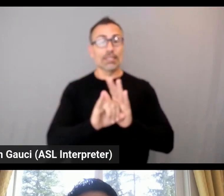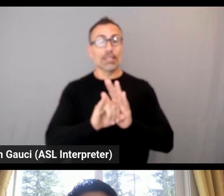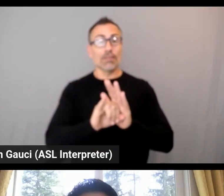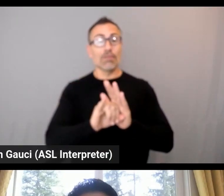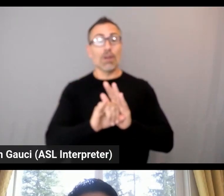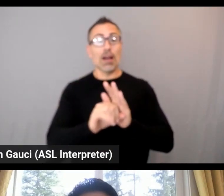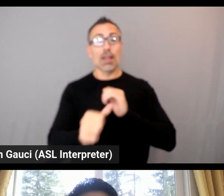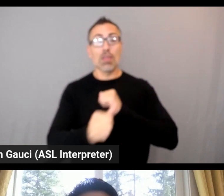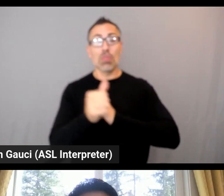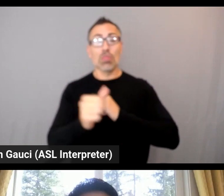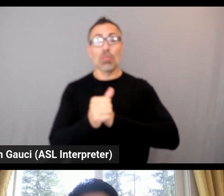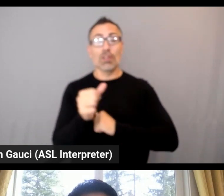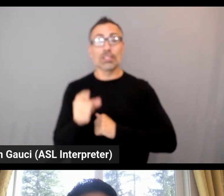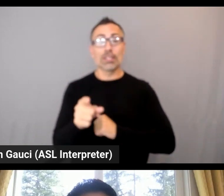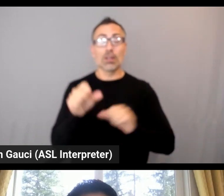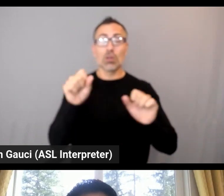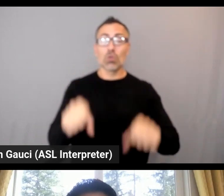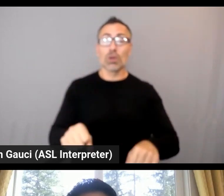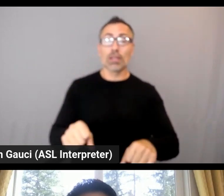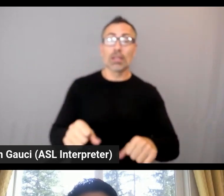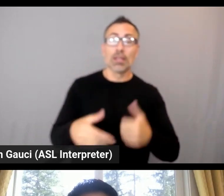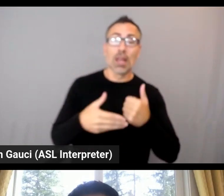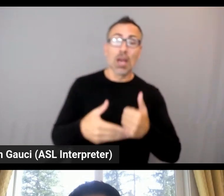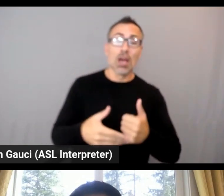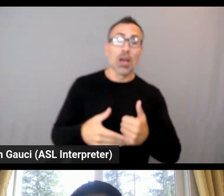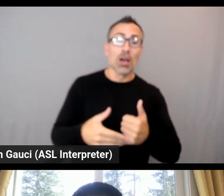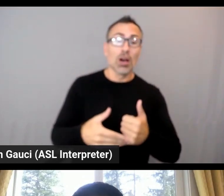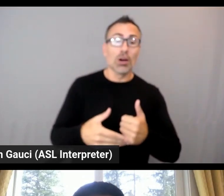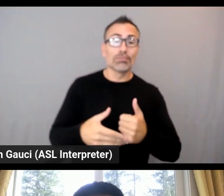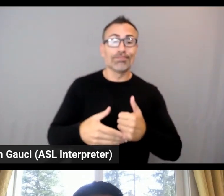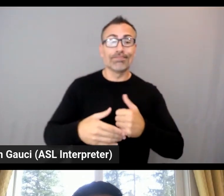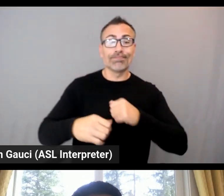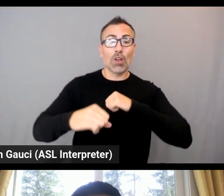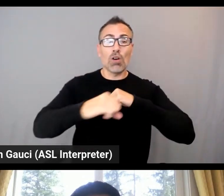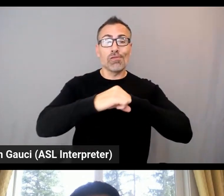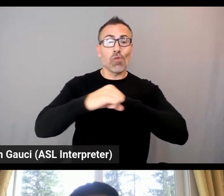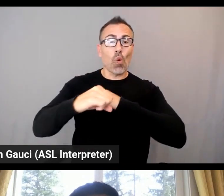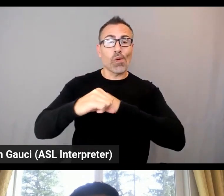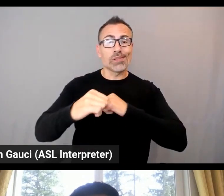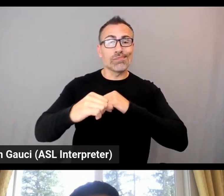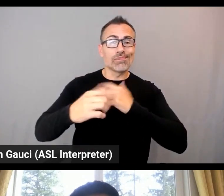help avoid any kind of threats to your data.